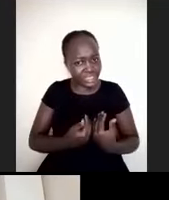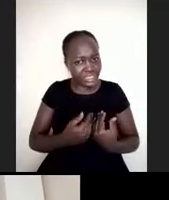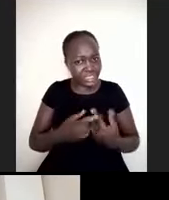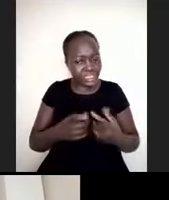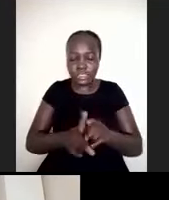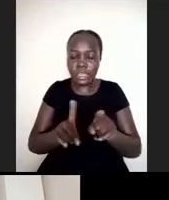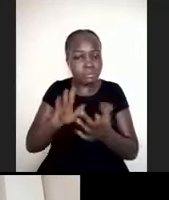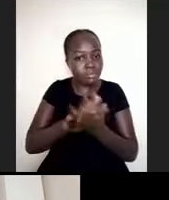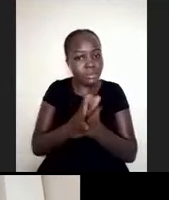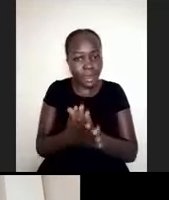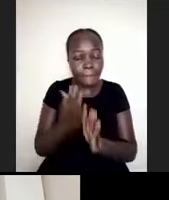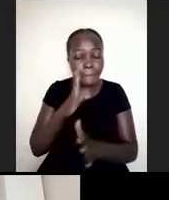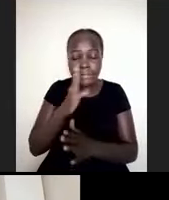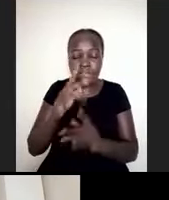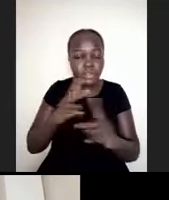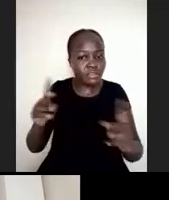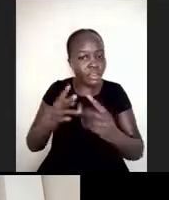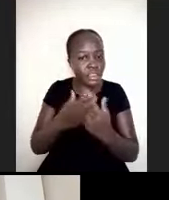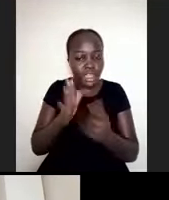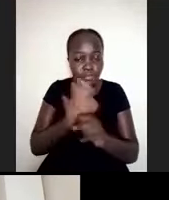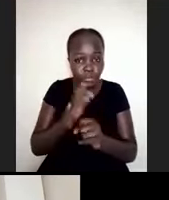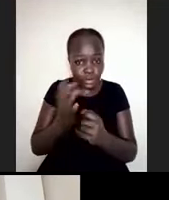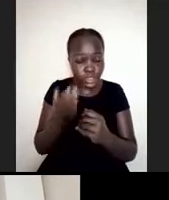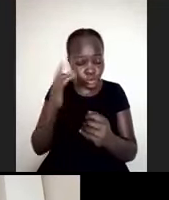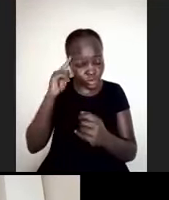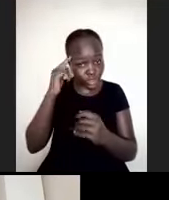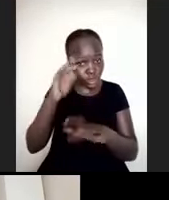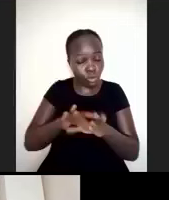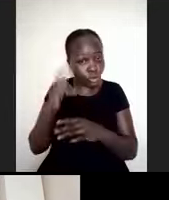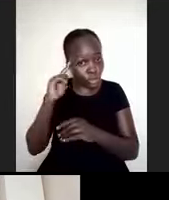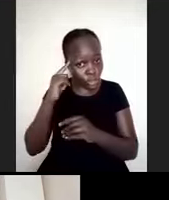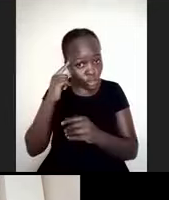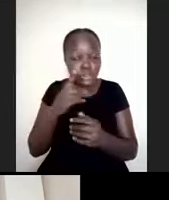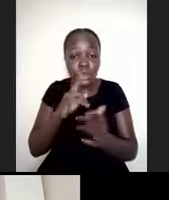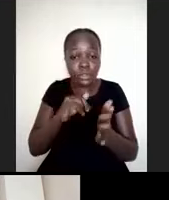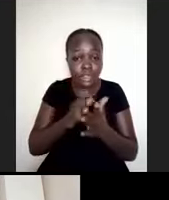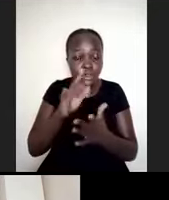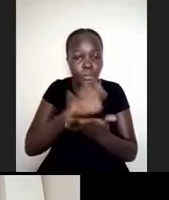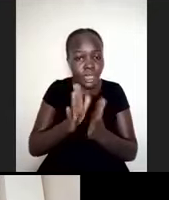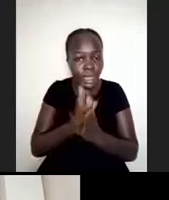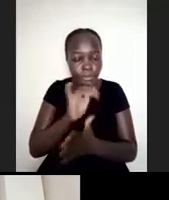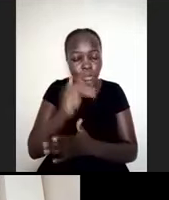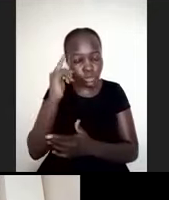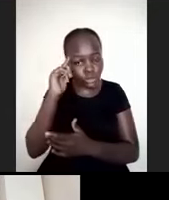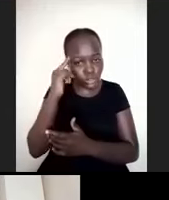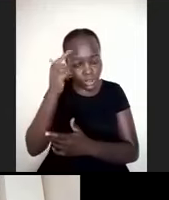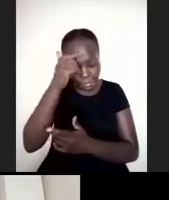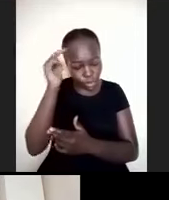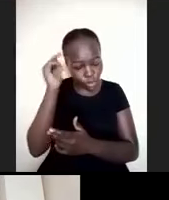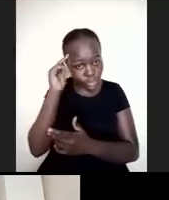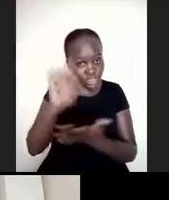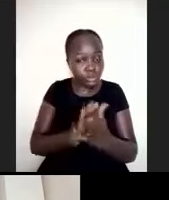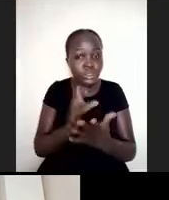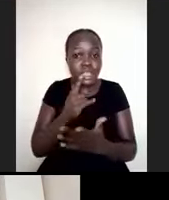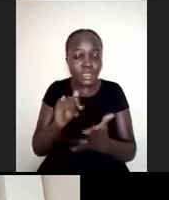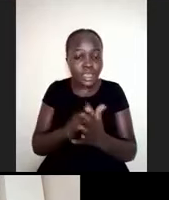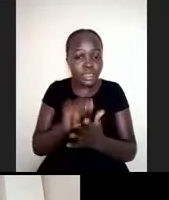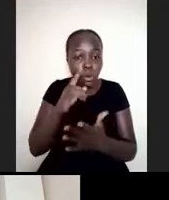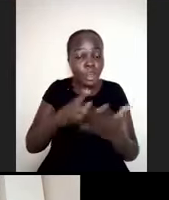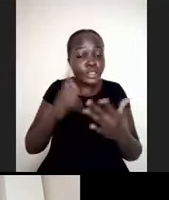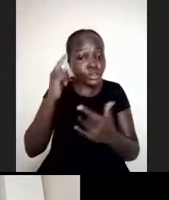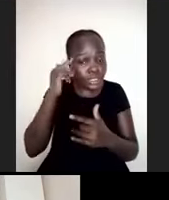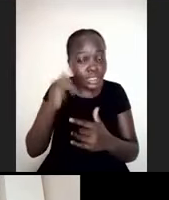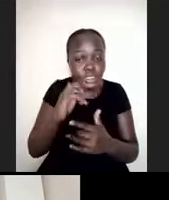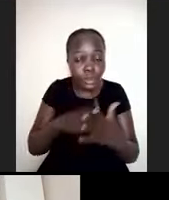your thoughts. You need to think the good thoughts so that you become those thoughts. Because the Bible says what you think is what you become.